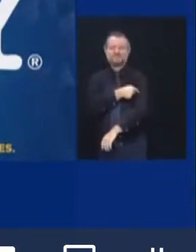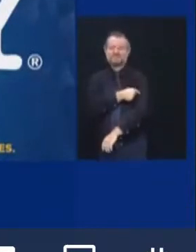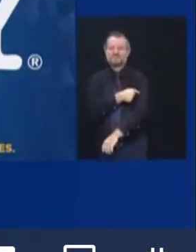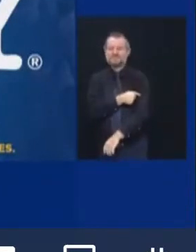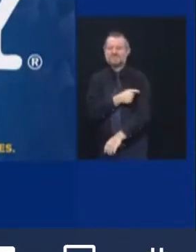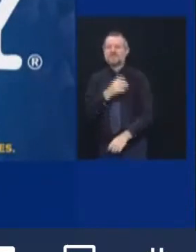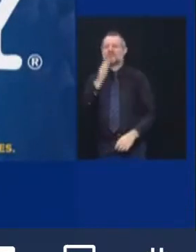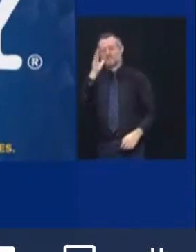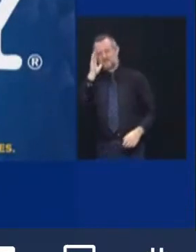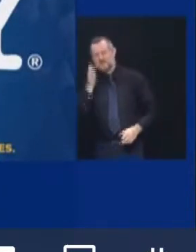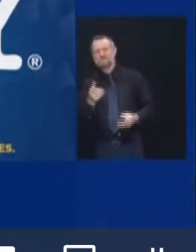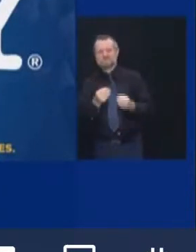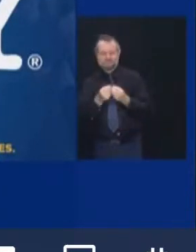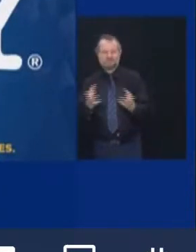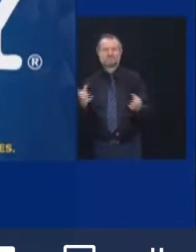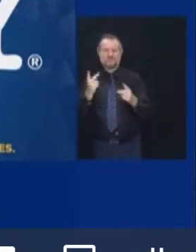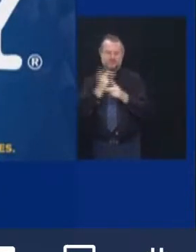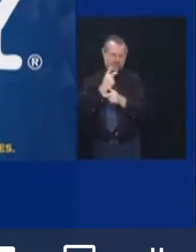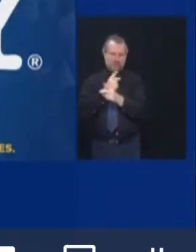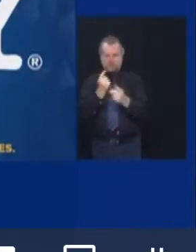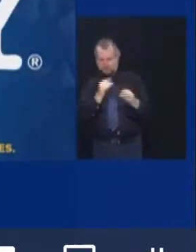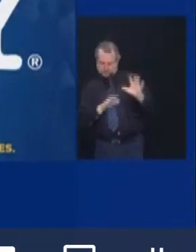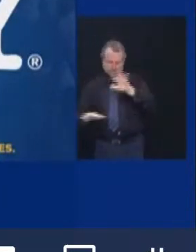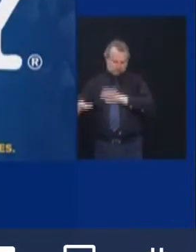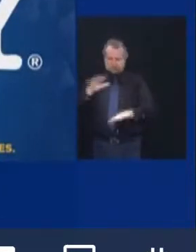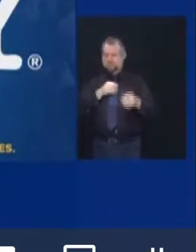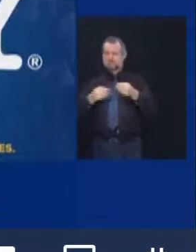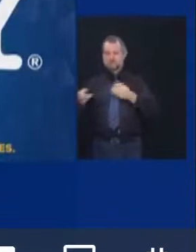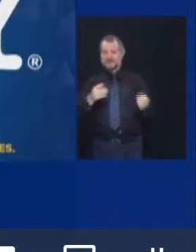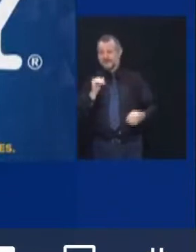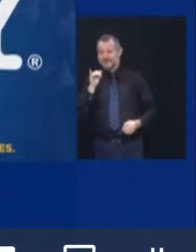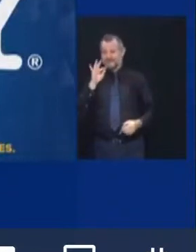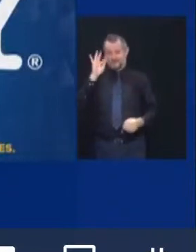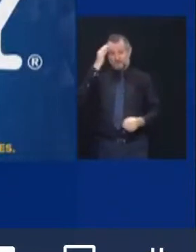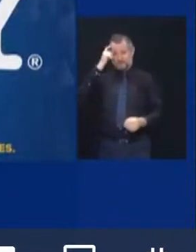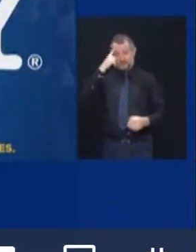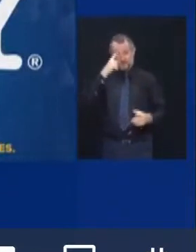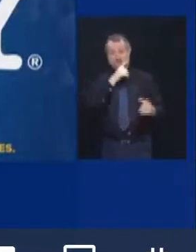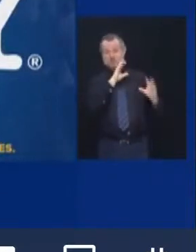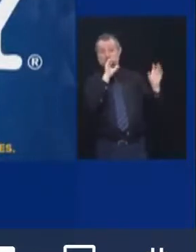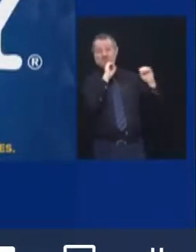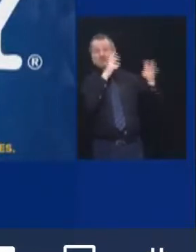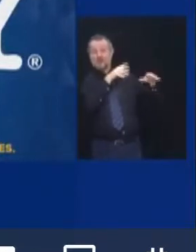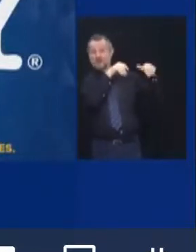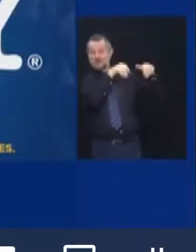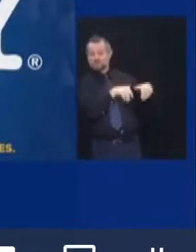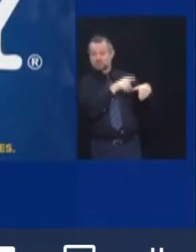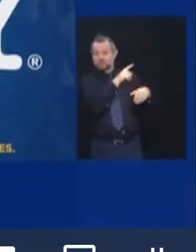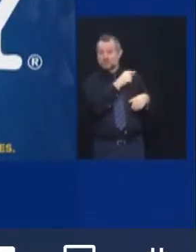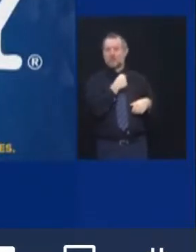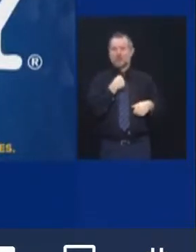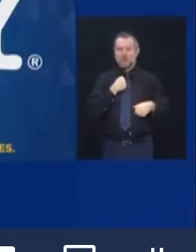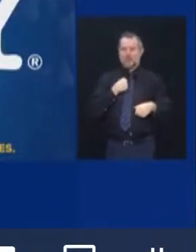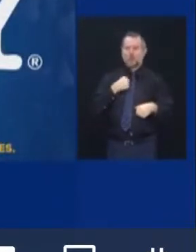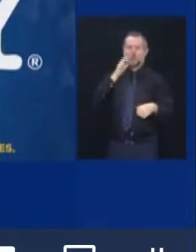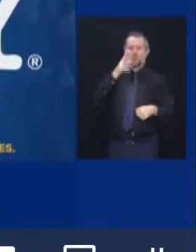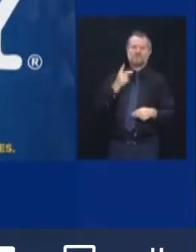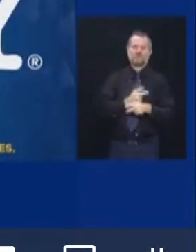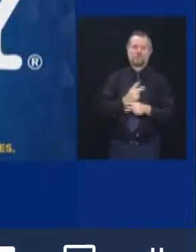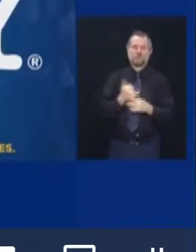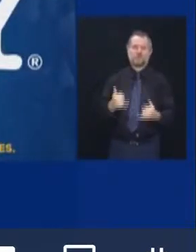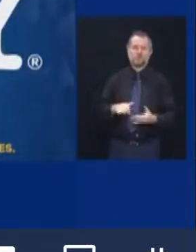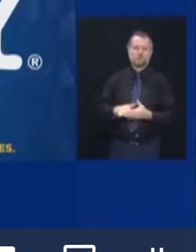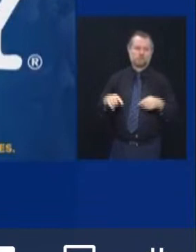administer a vaccine. Frankly, if the federal government doesn't do anything, we'll figure it out here in New